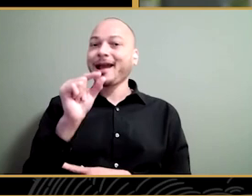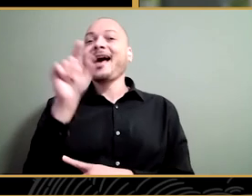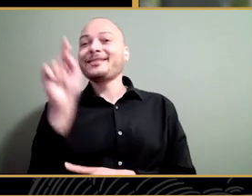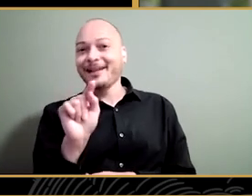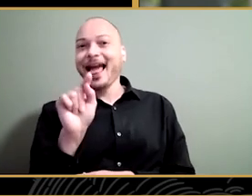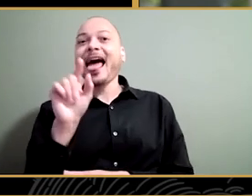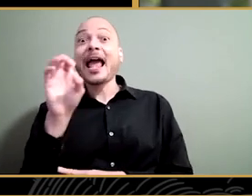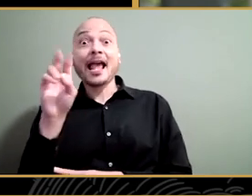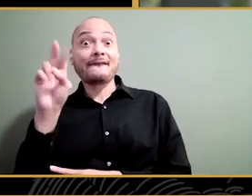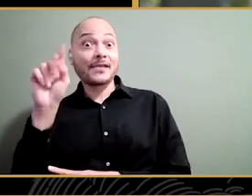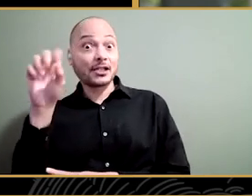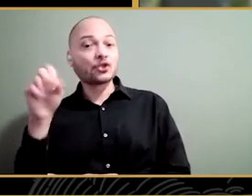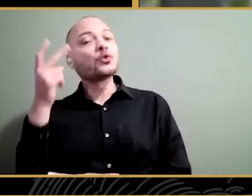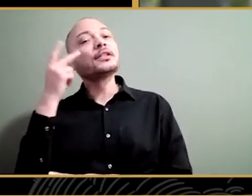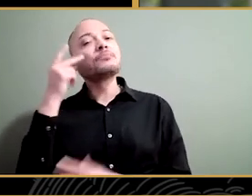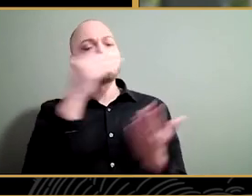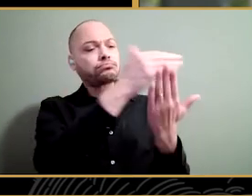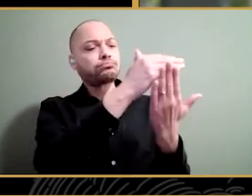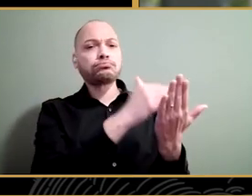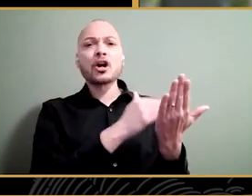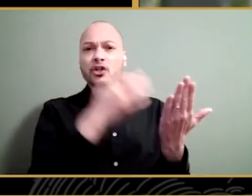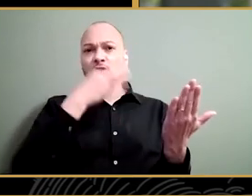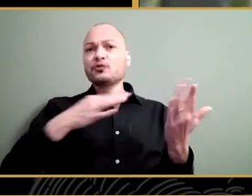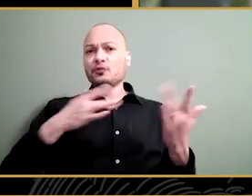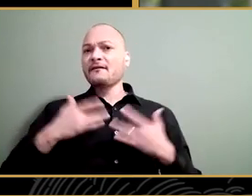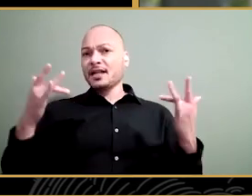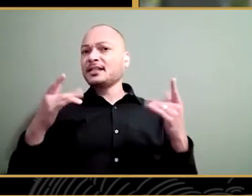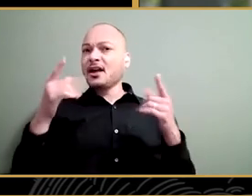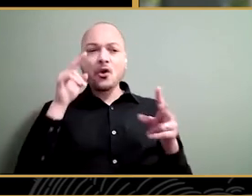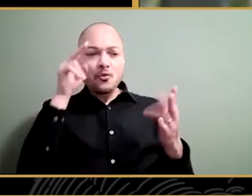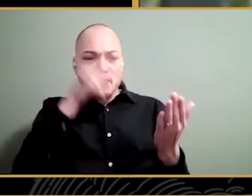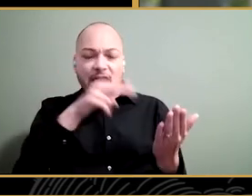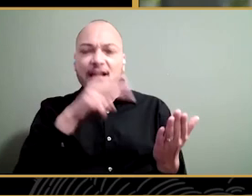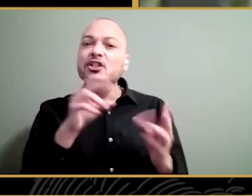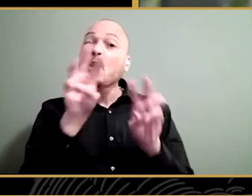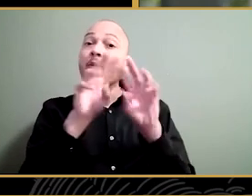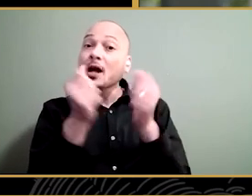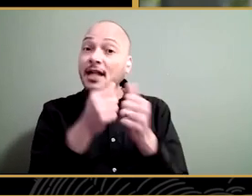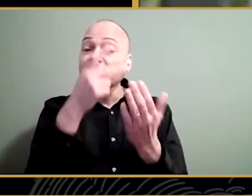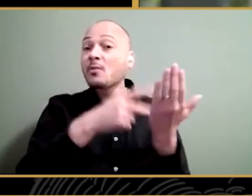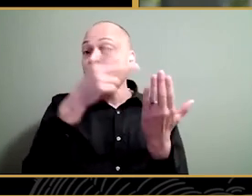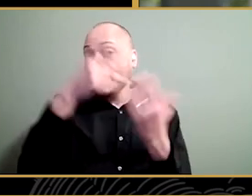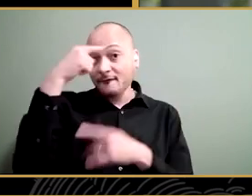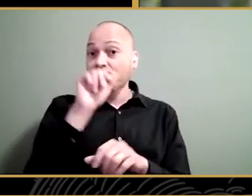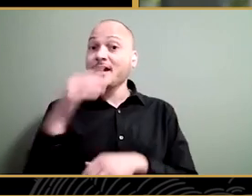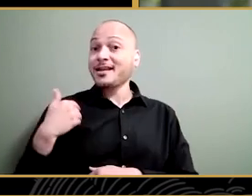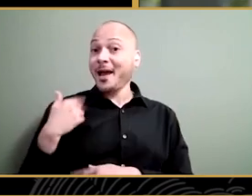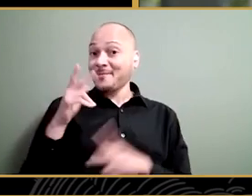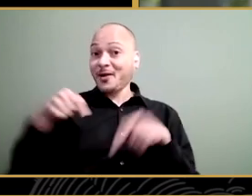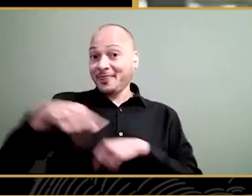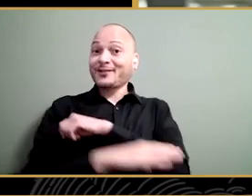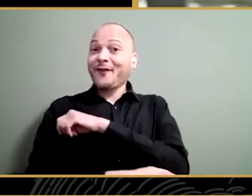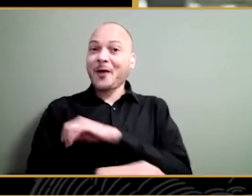see a full listing of the foundation's upcoming virtual readings, workshops and programming for young people this